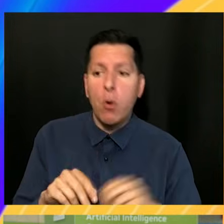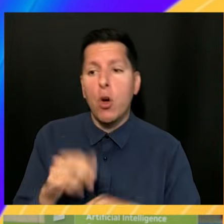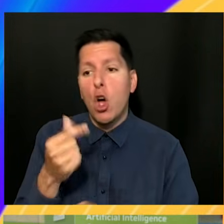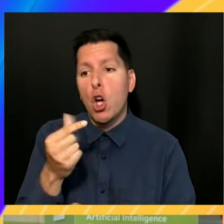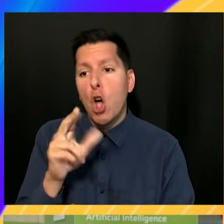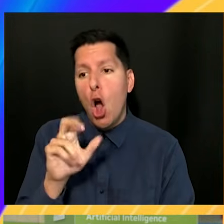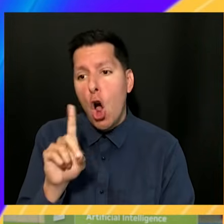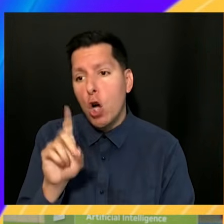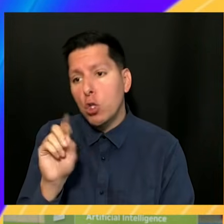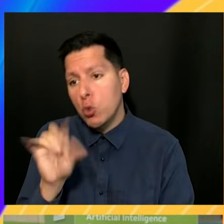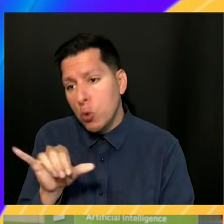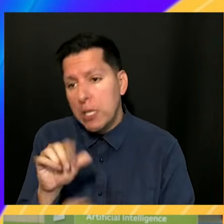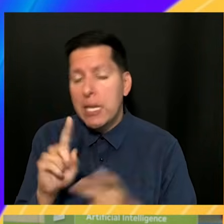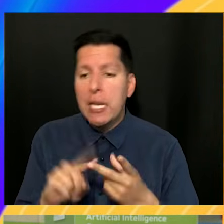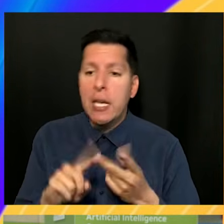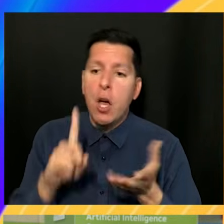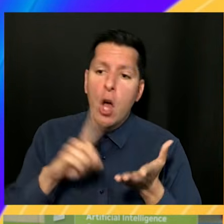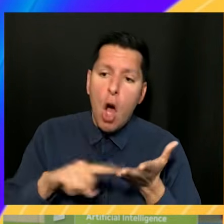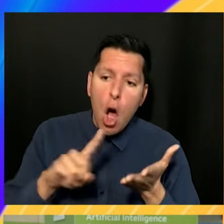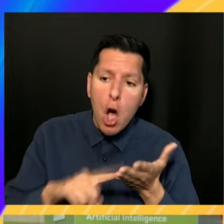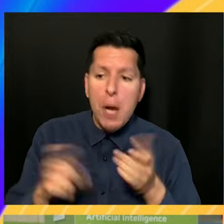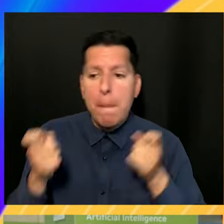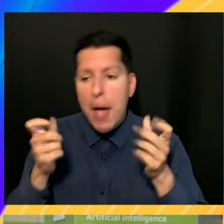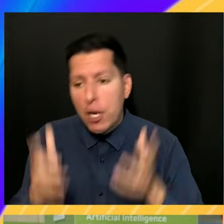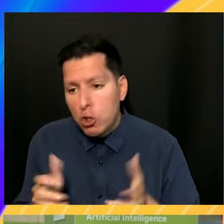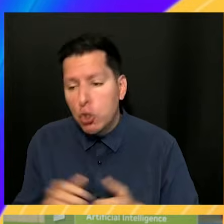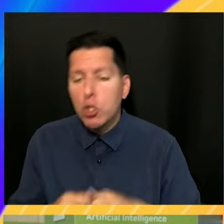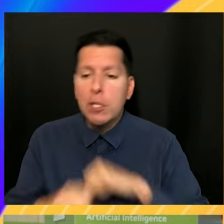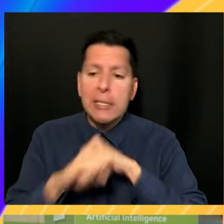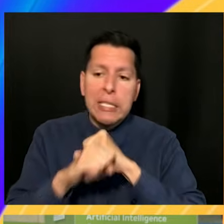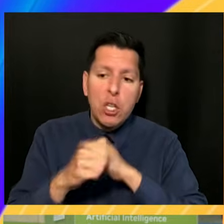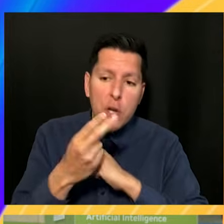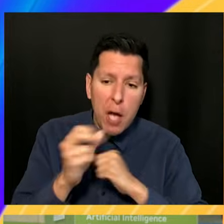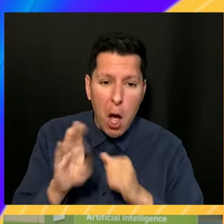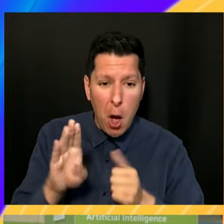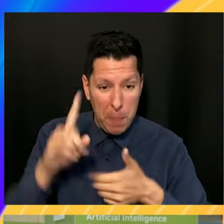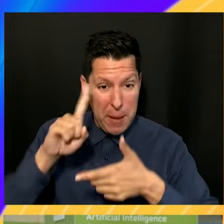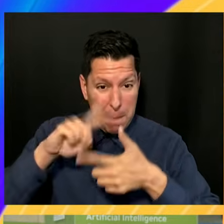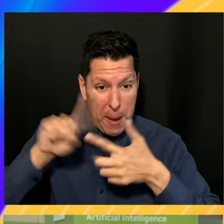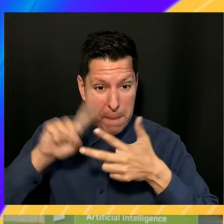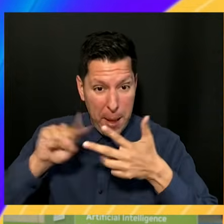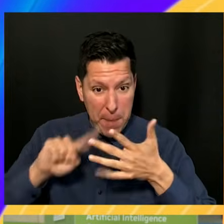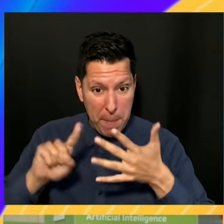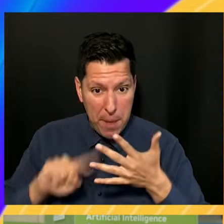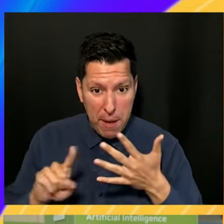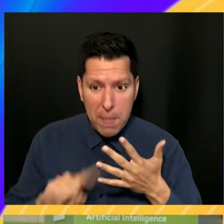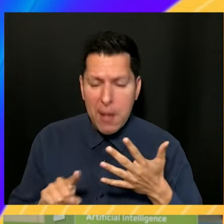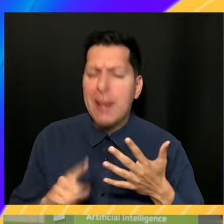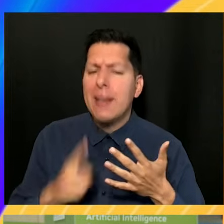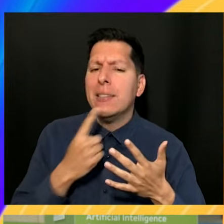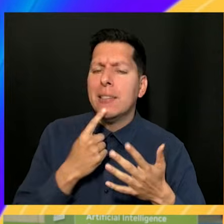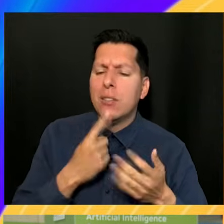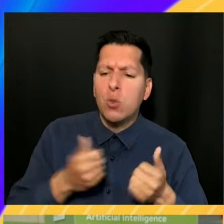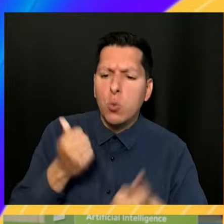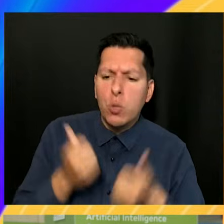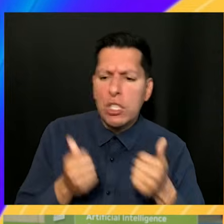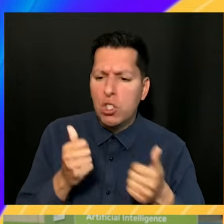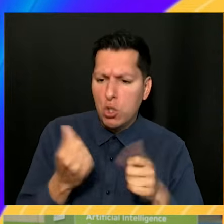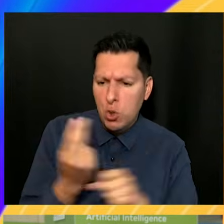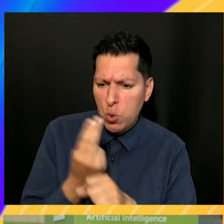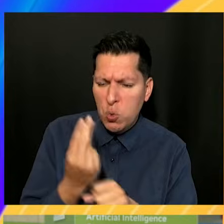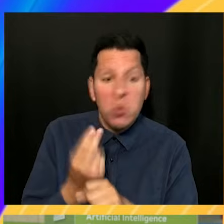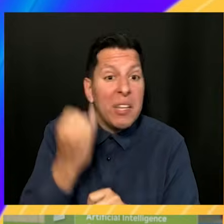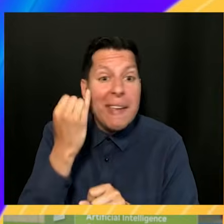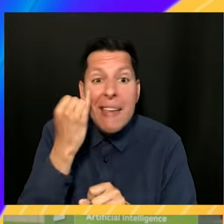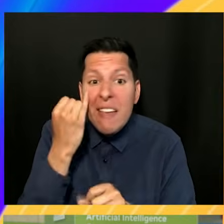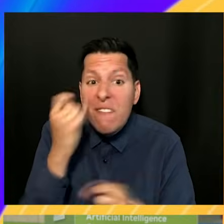audit manager, Security Hub, and it shows you which standards we're enabling in Security Hub. So let's say I need to change something. All I do